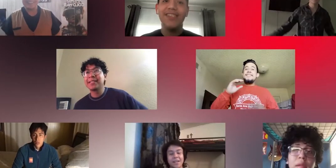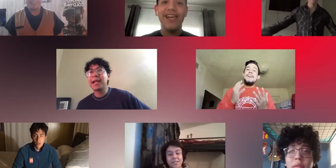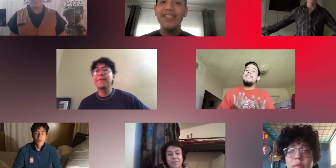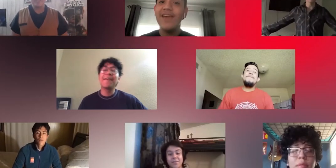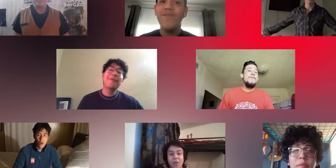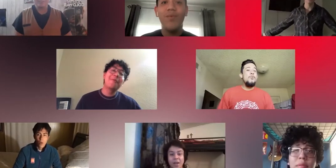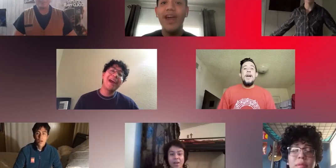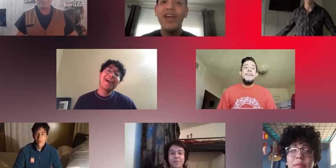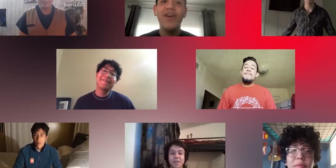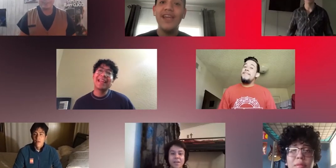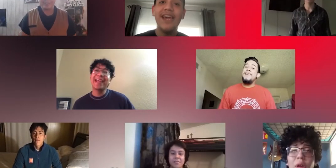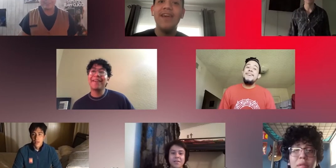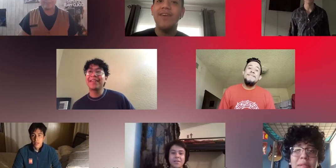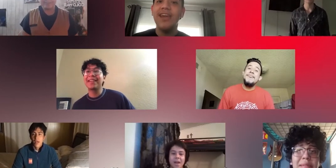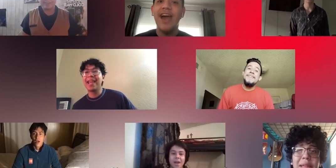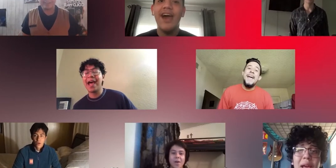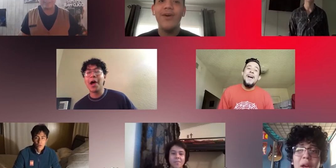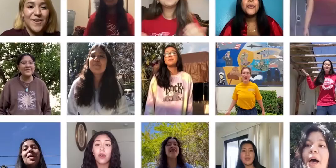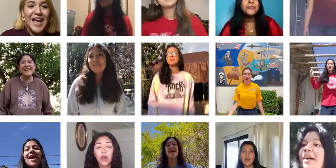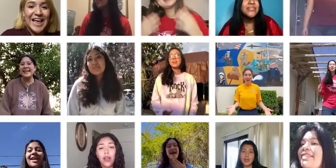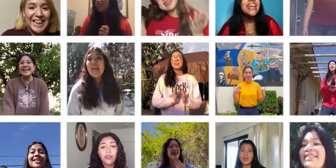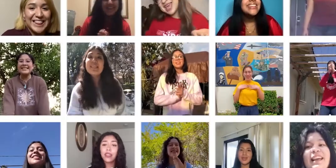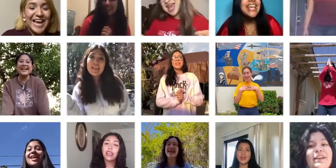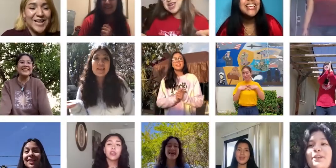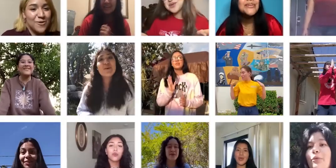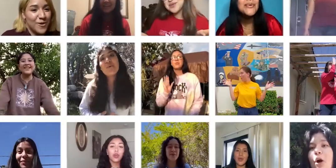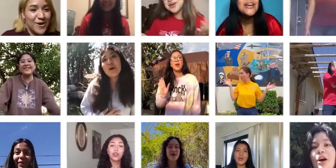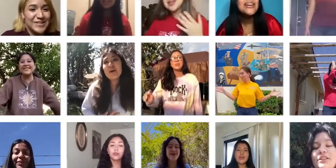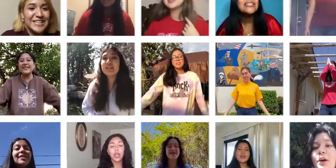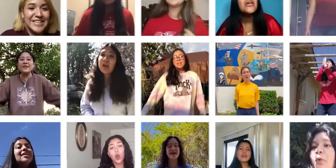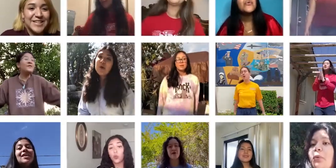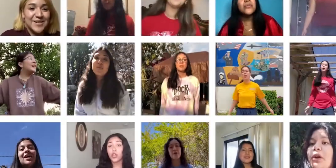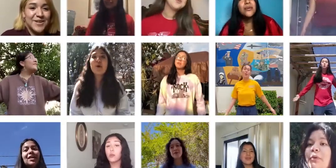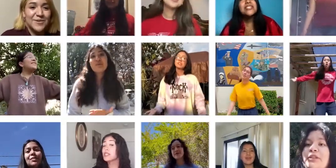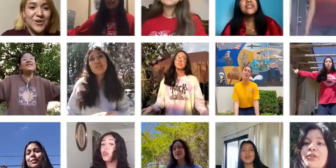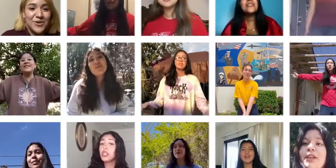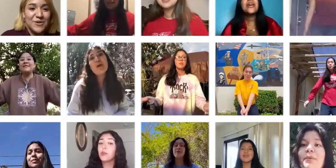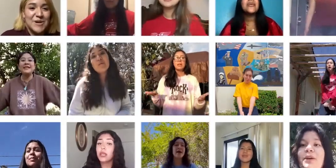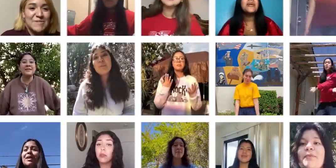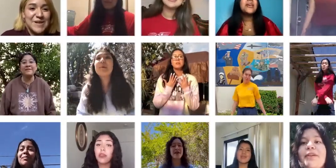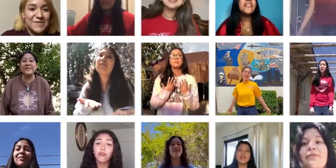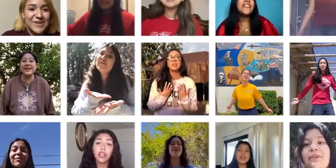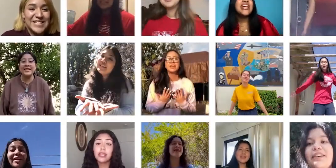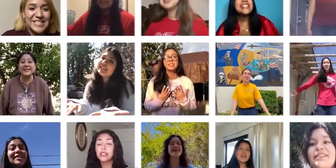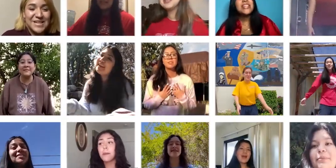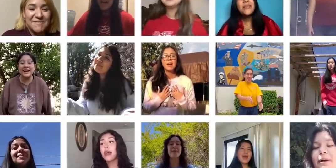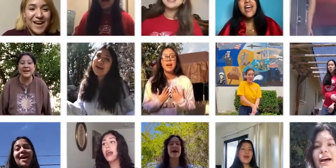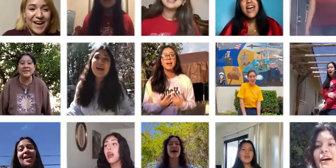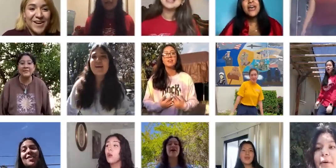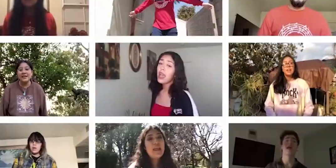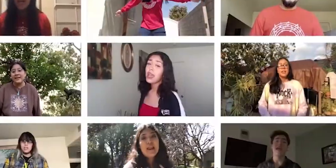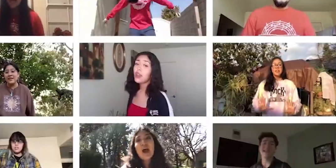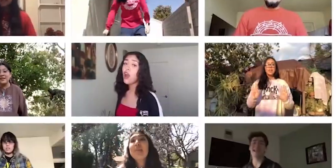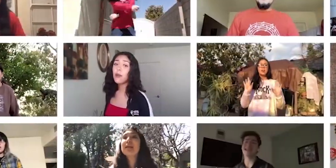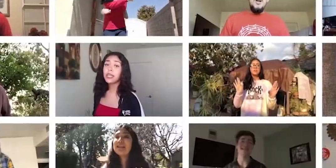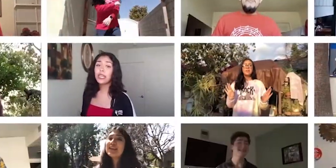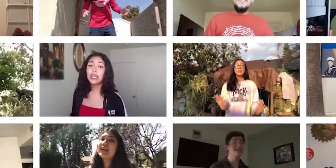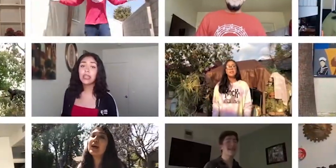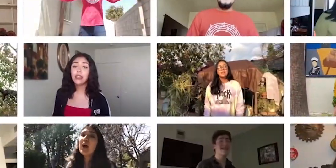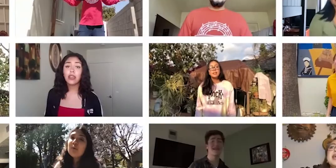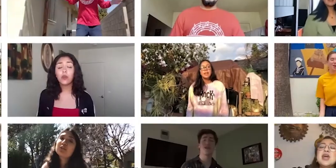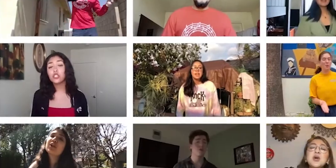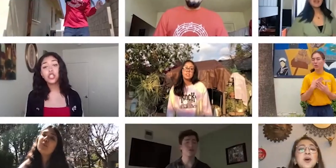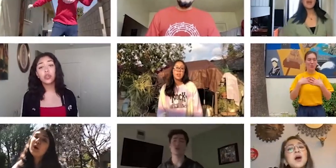world. It's like a different way of living now. Thank you world. We always knew that we'd be free somehow. In